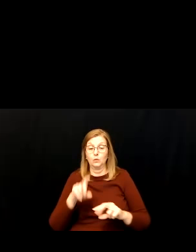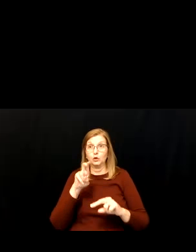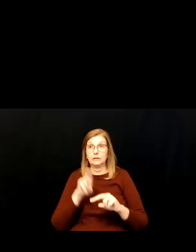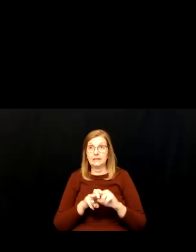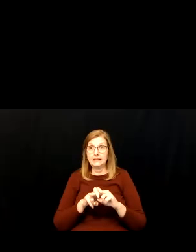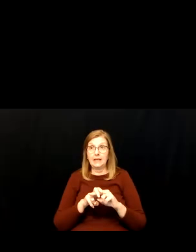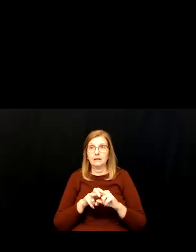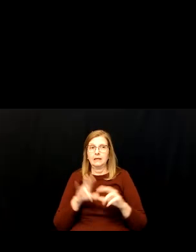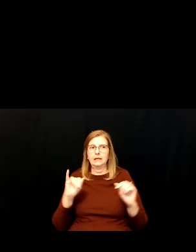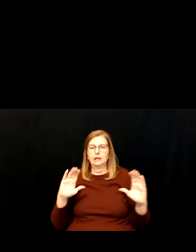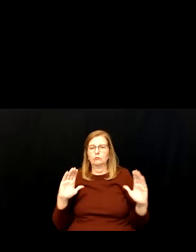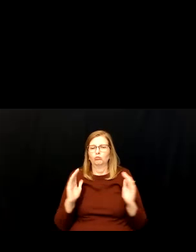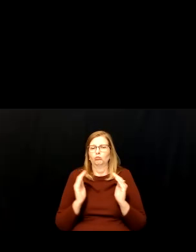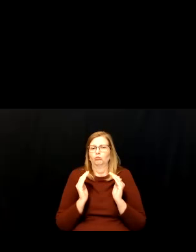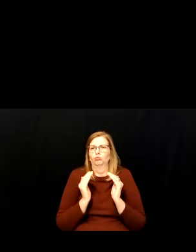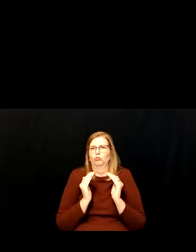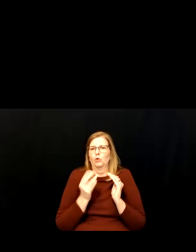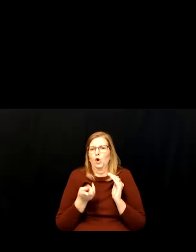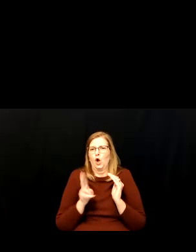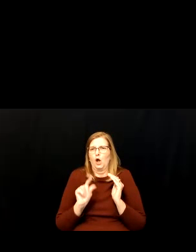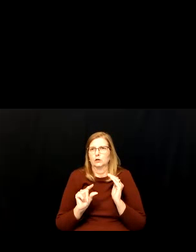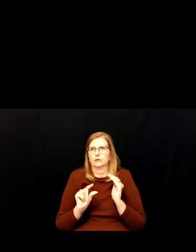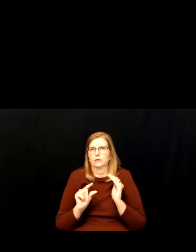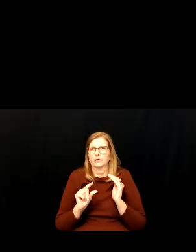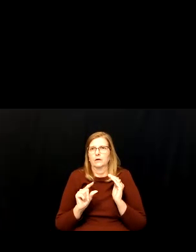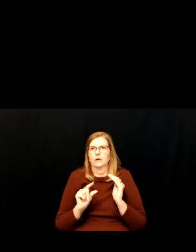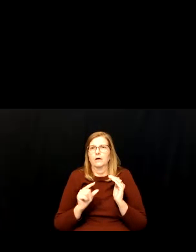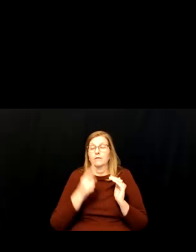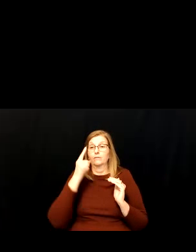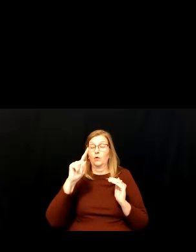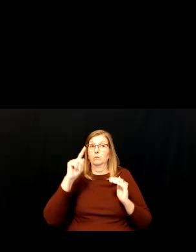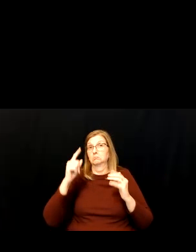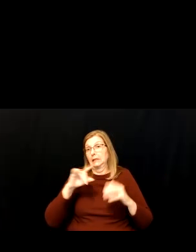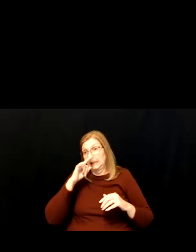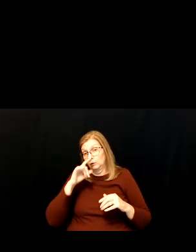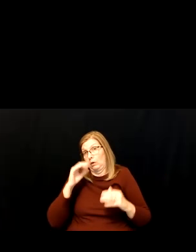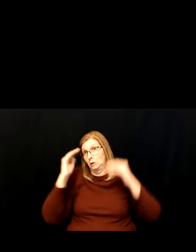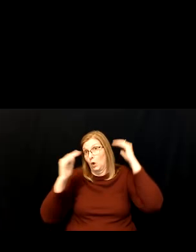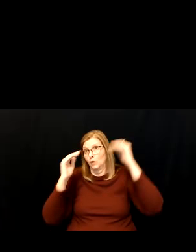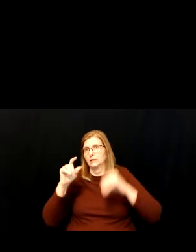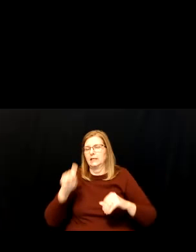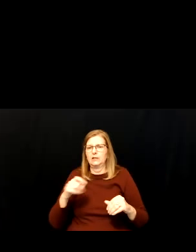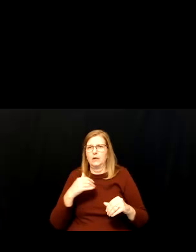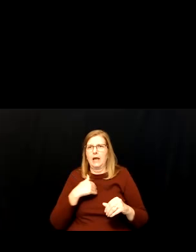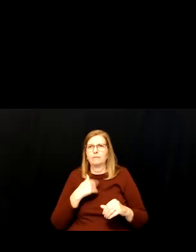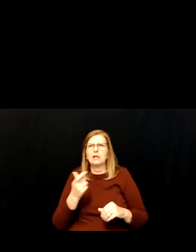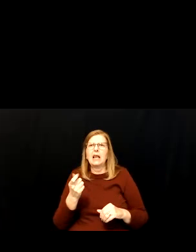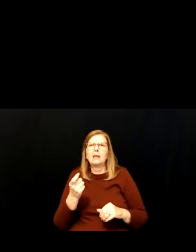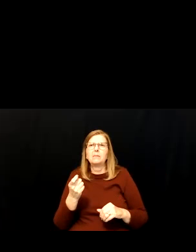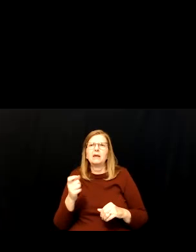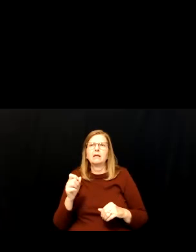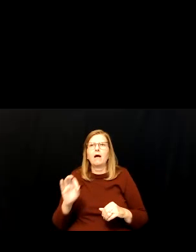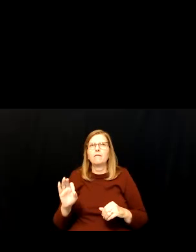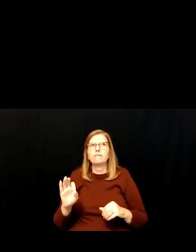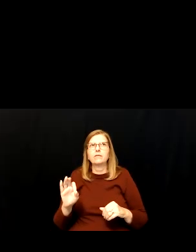it hugs you. And for our kiddos or for our adults who need to have just a little bit